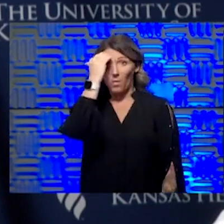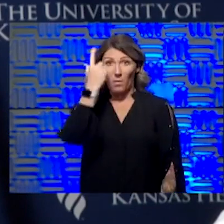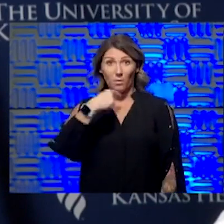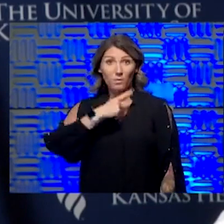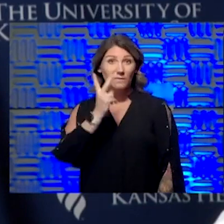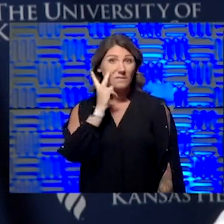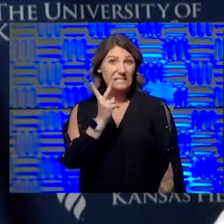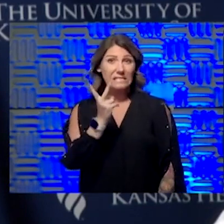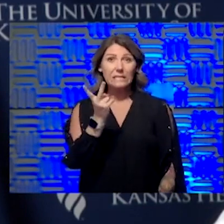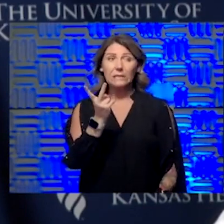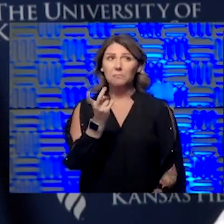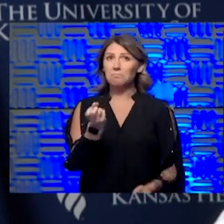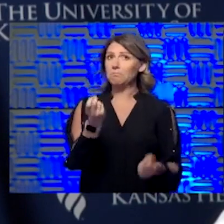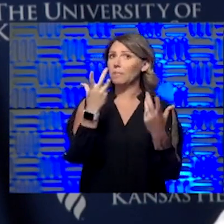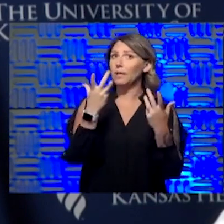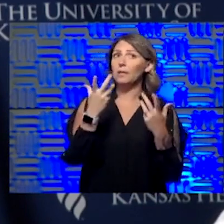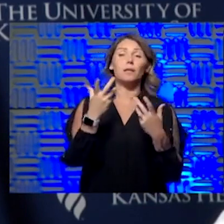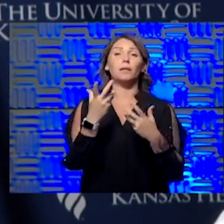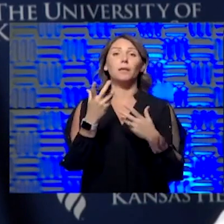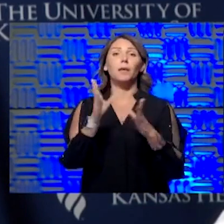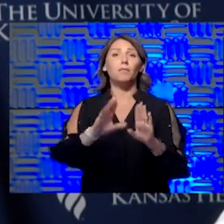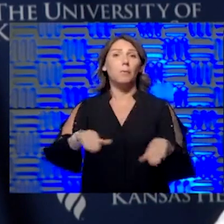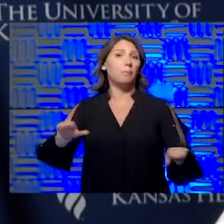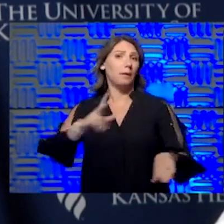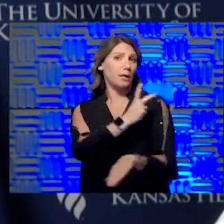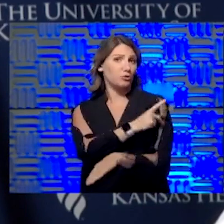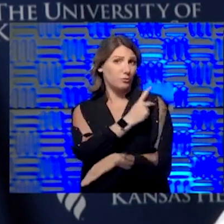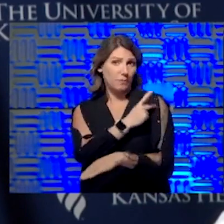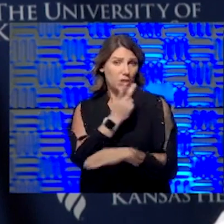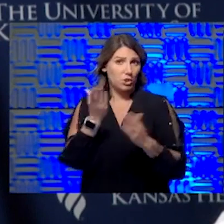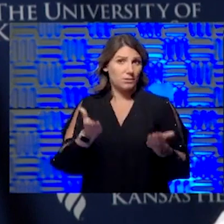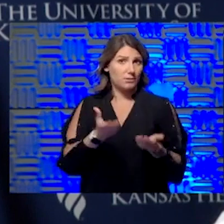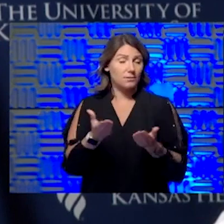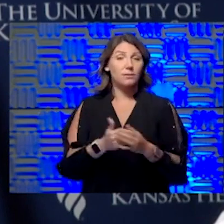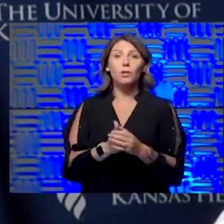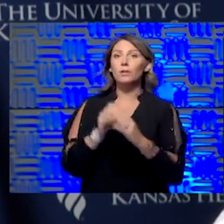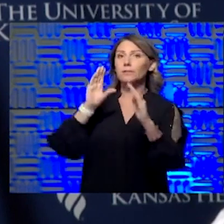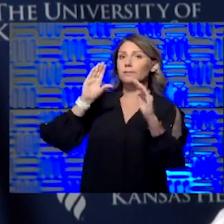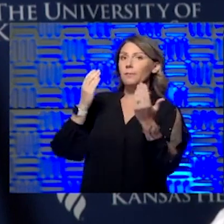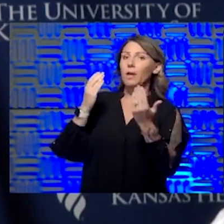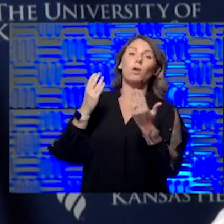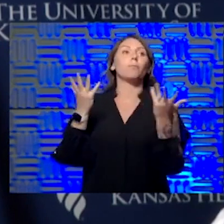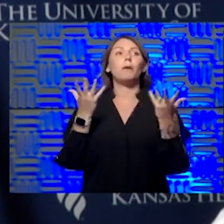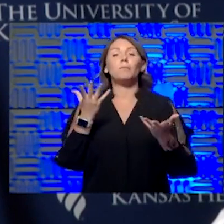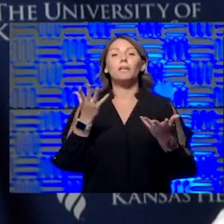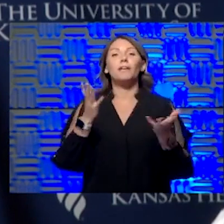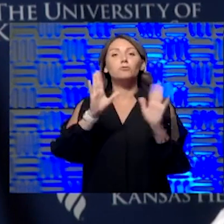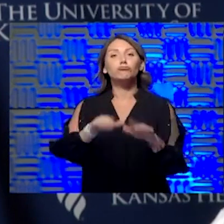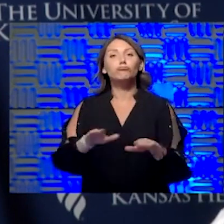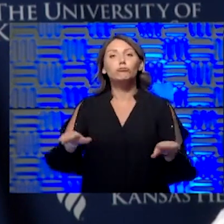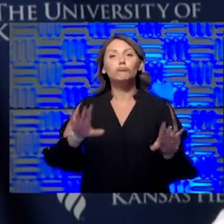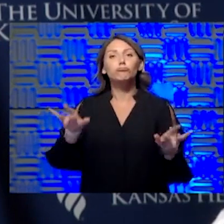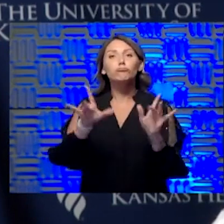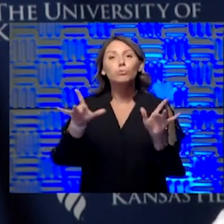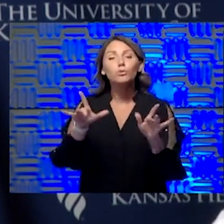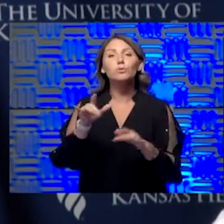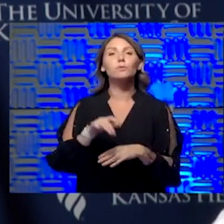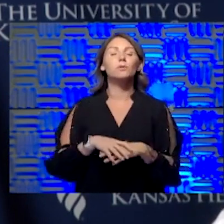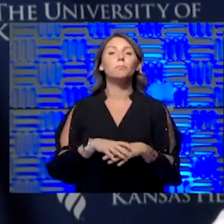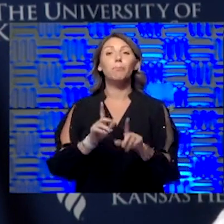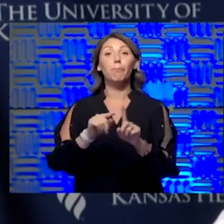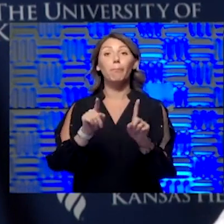ages. Certainly, if you are above 50 or 60 or 70, you have a higher risk of being hospitalized, but we have seen